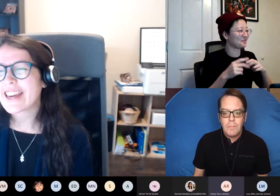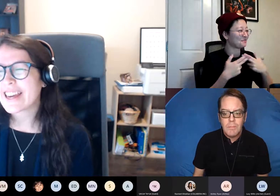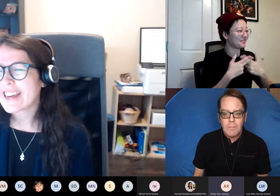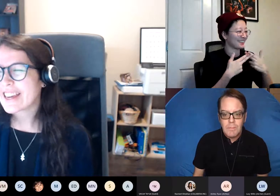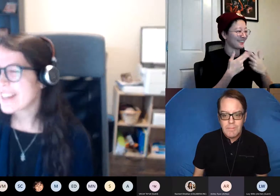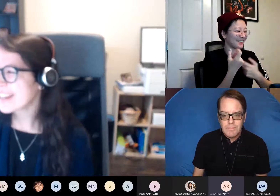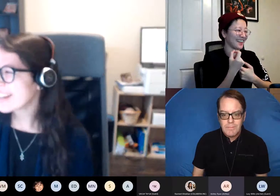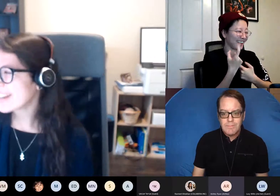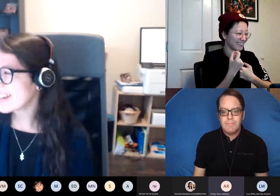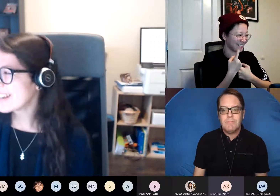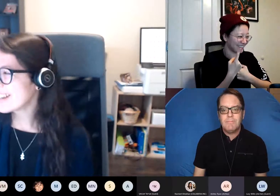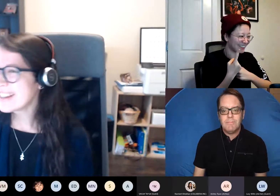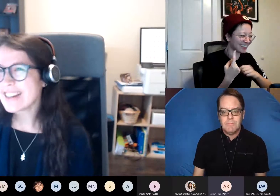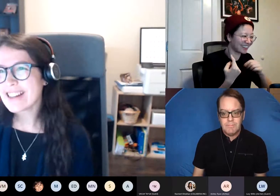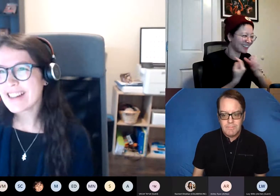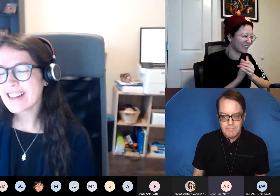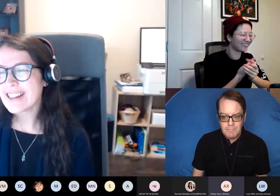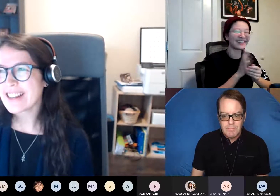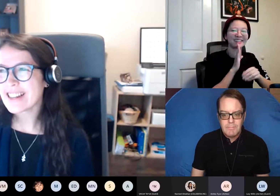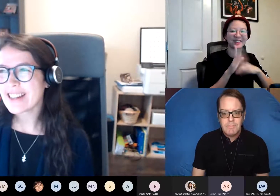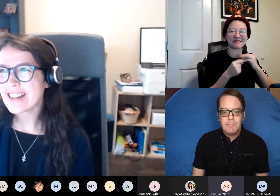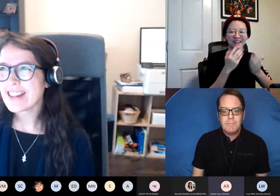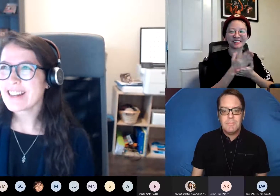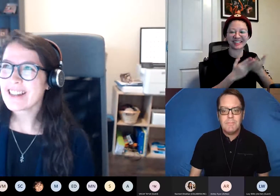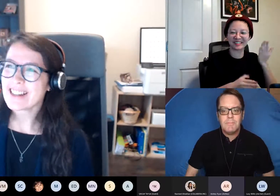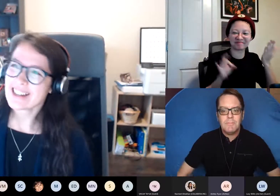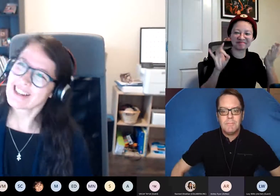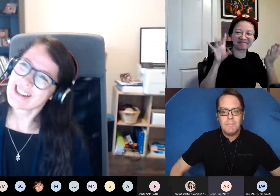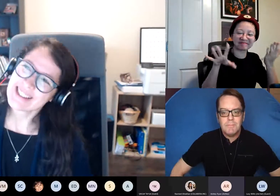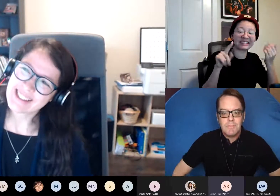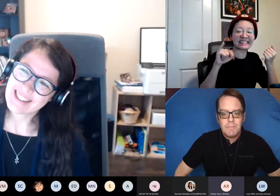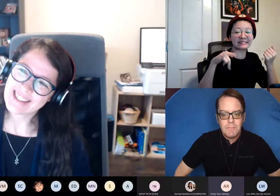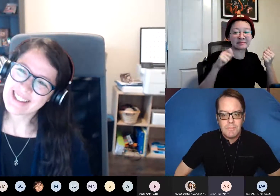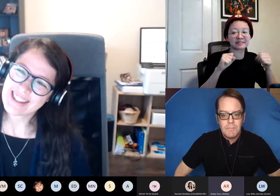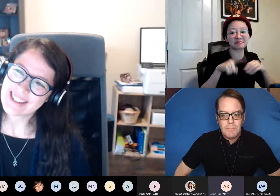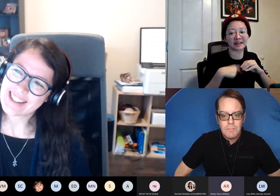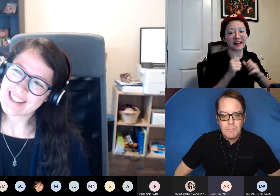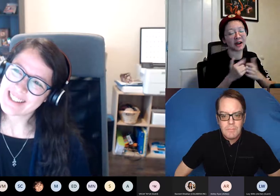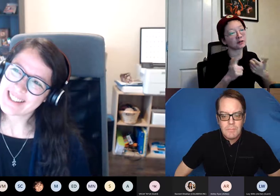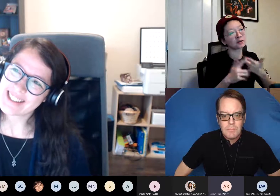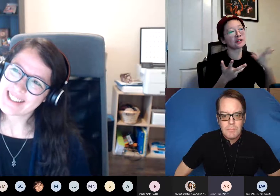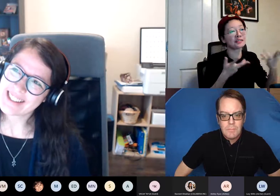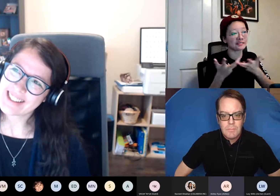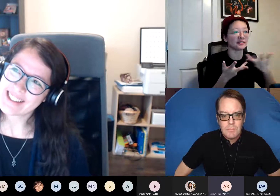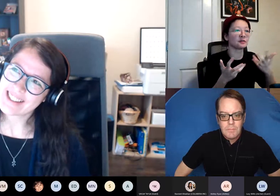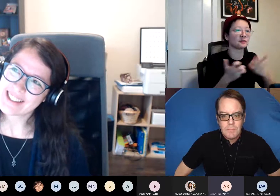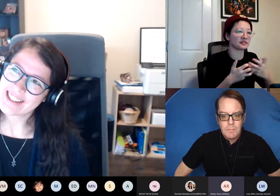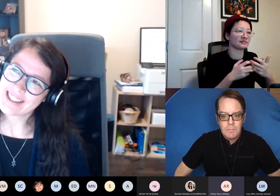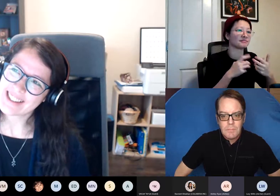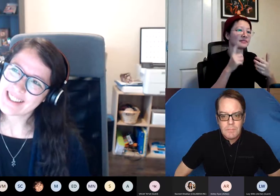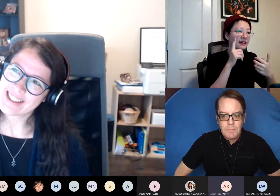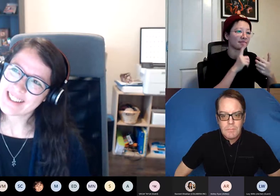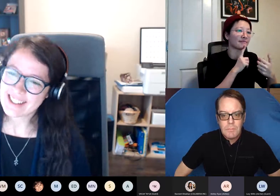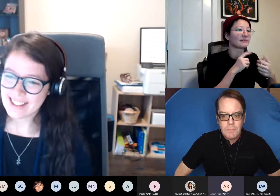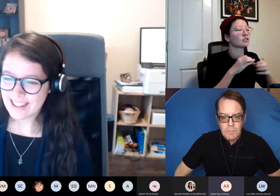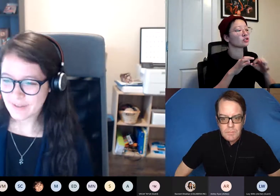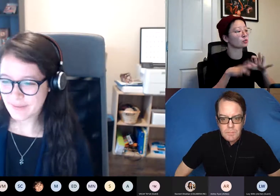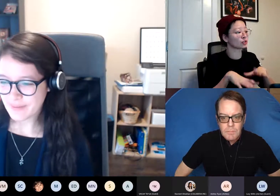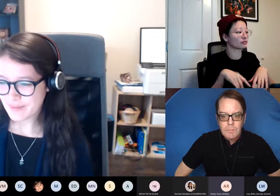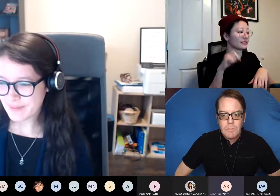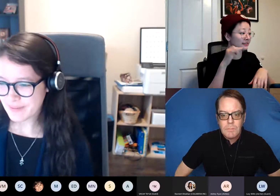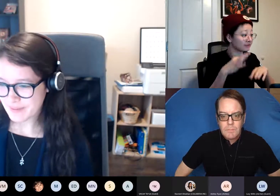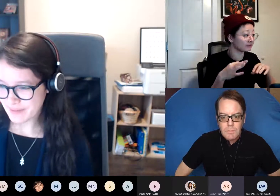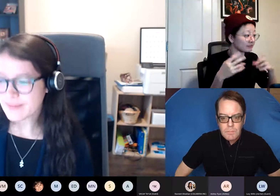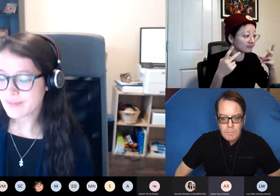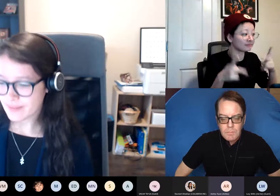So again, enough ranting. I will move to slide 11. I'd like to share some tips with